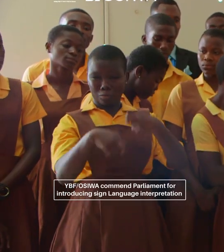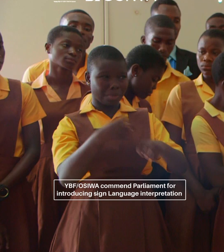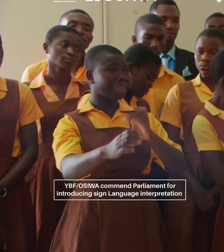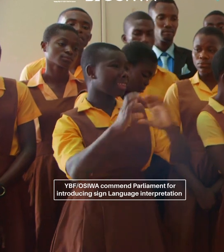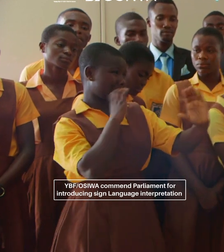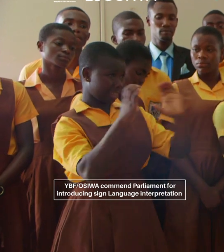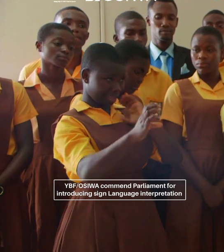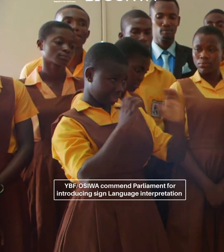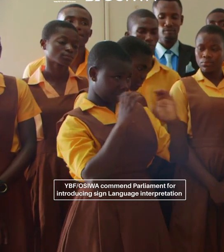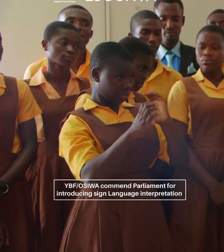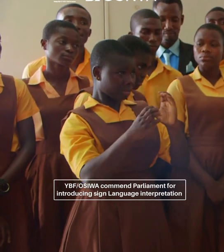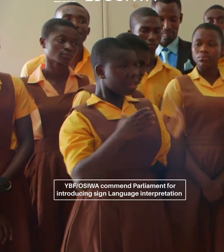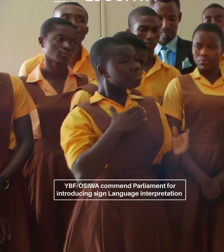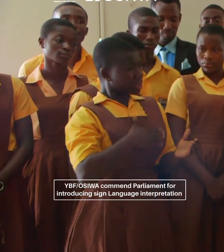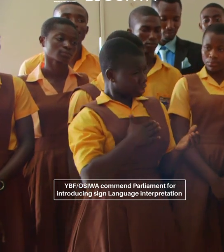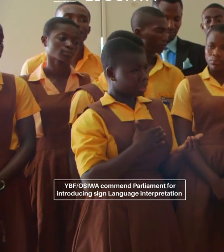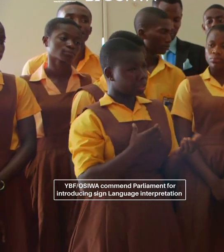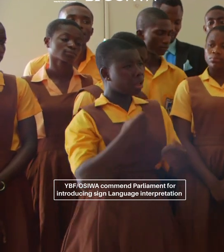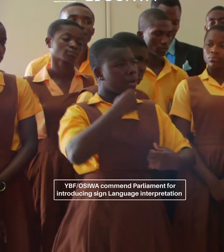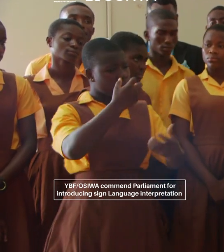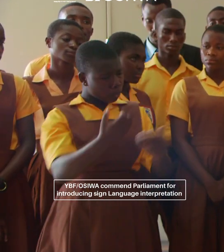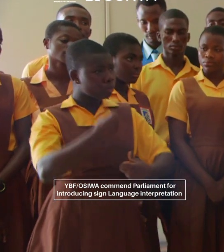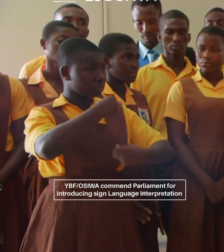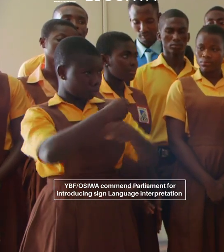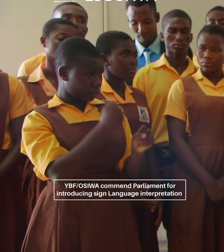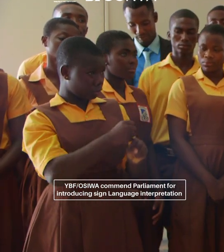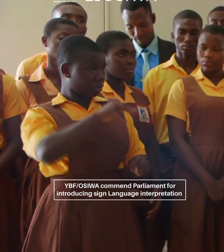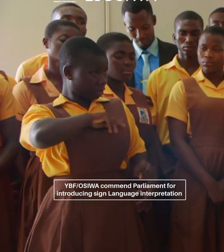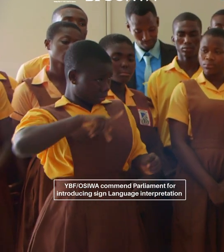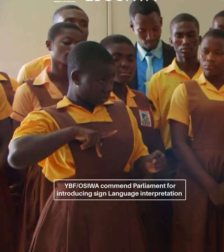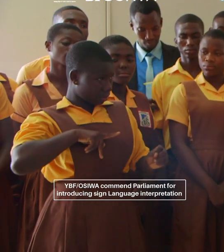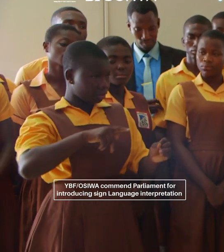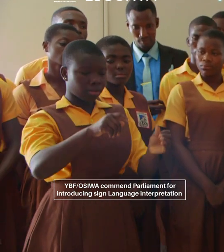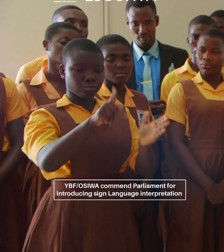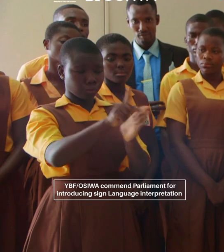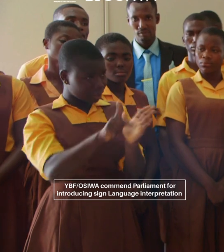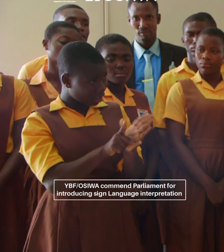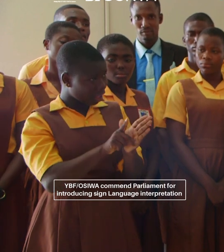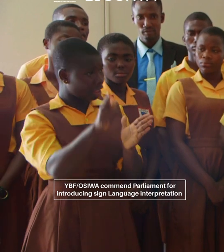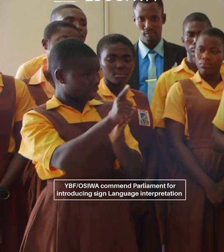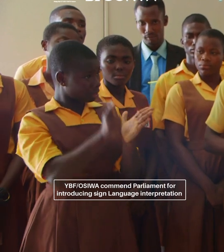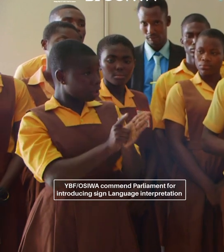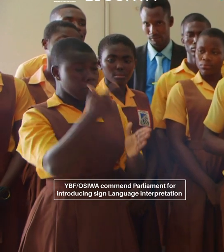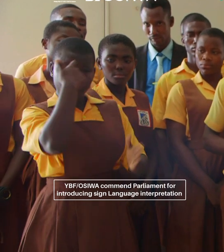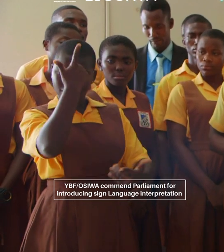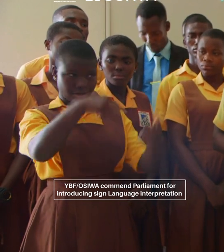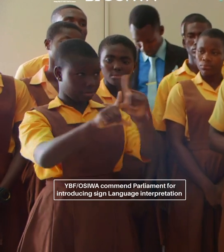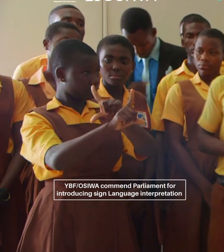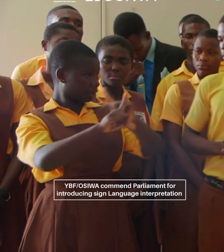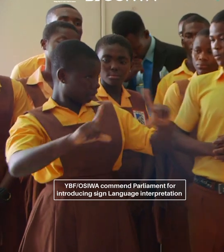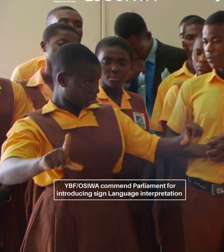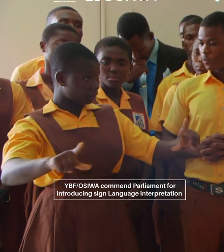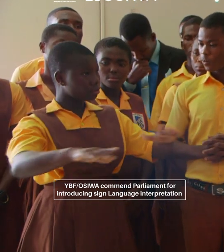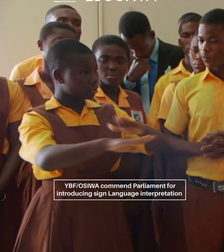my hearing counterparts, communication becomes a problem to us. And I would like to plead with